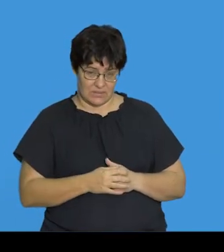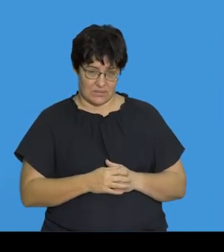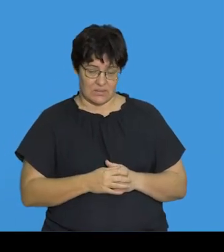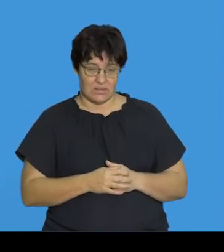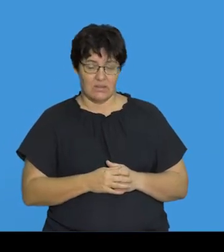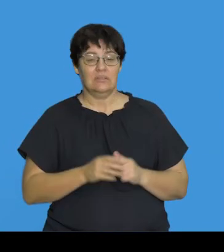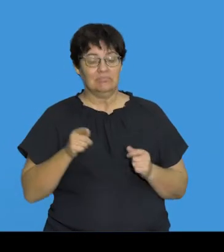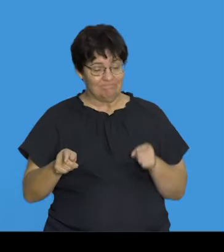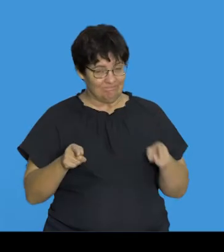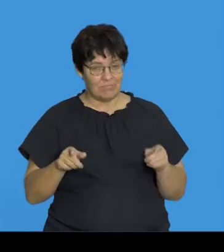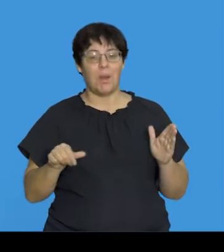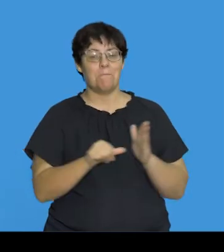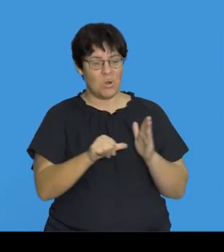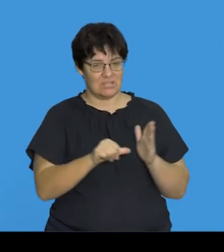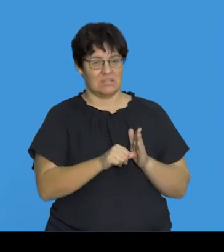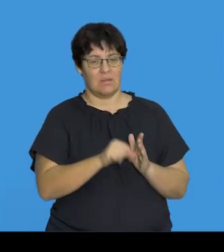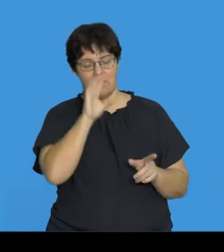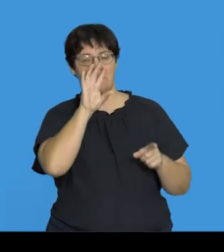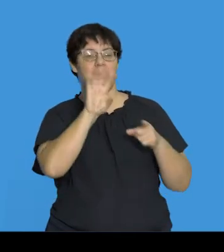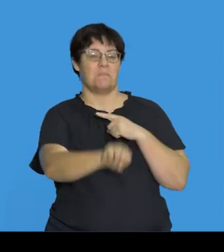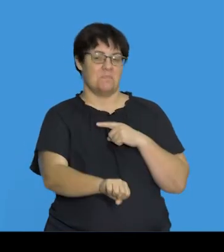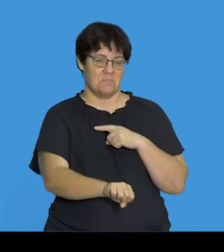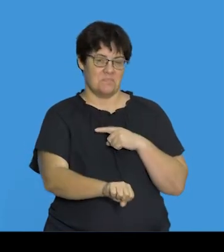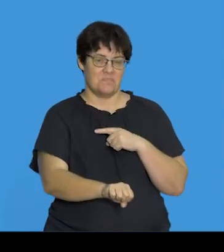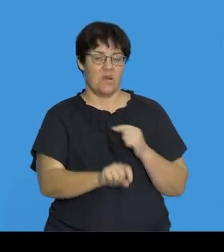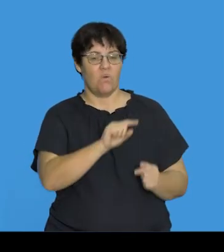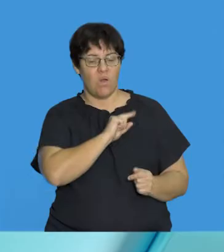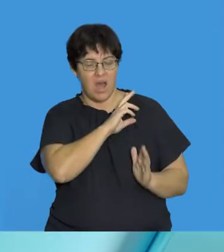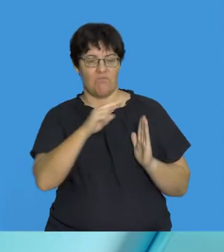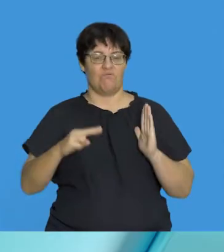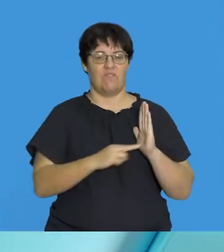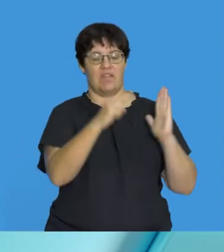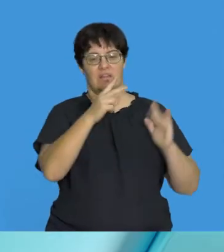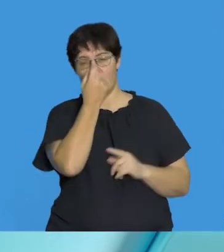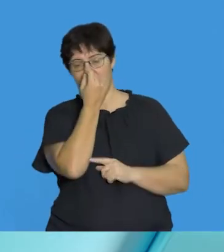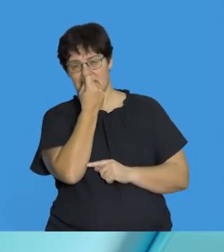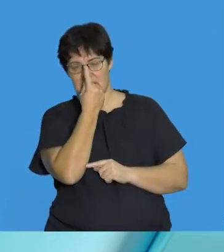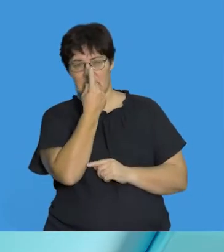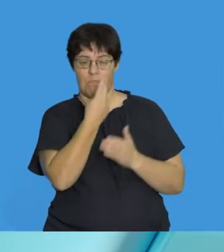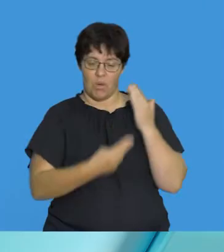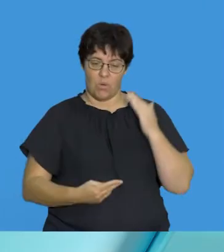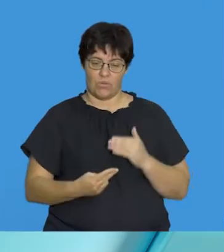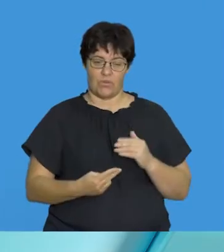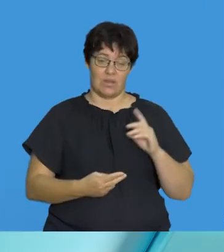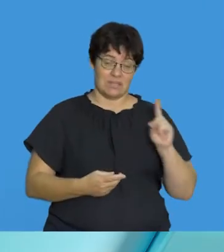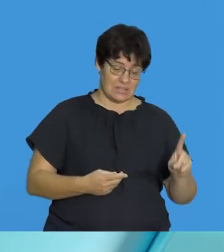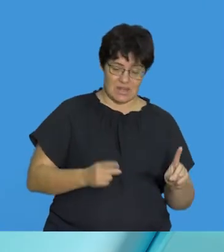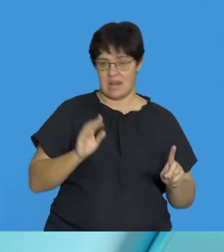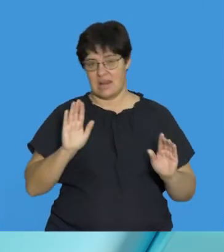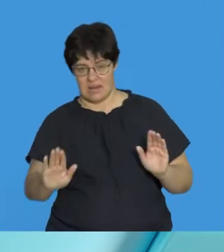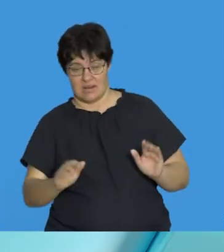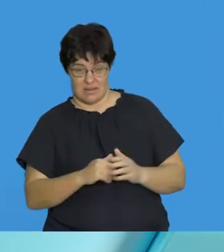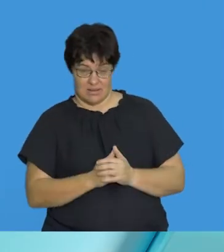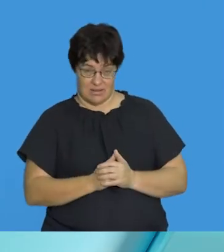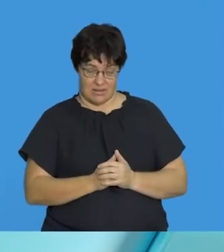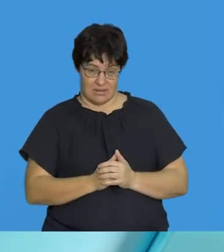so guys, this would be an important section for us to be able to recognize as part of a reflective understanding of both DNA